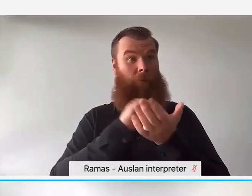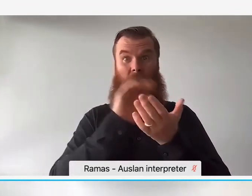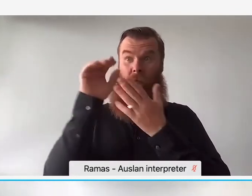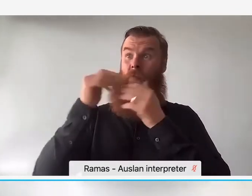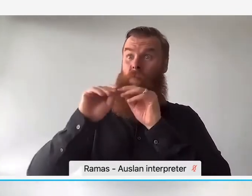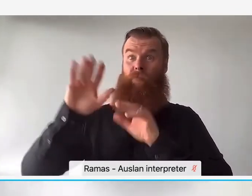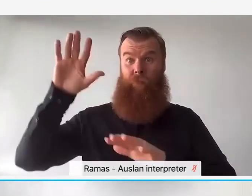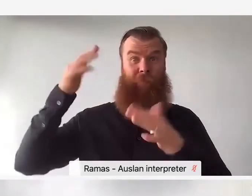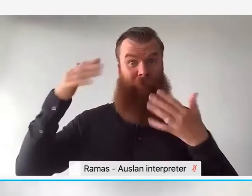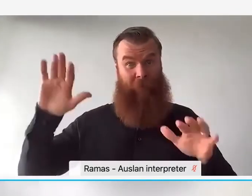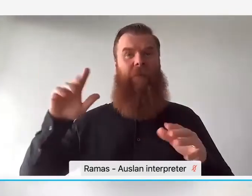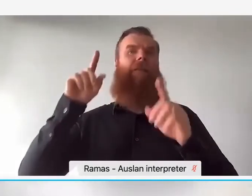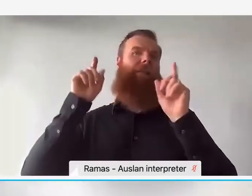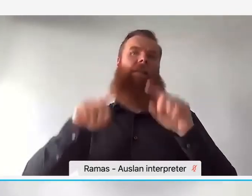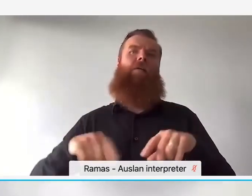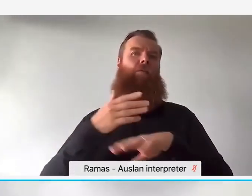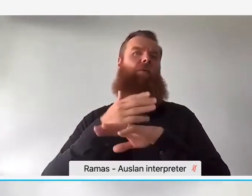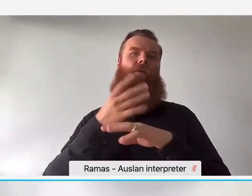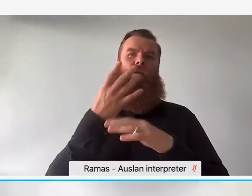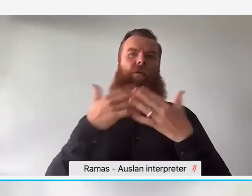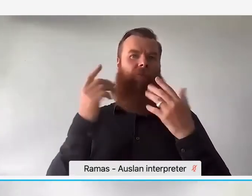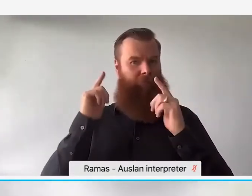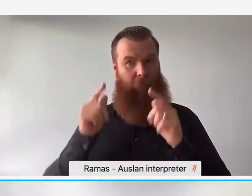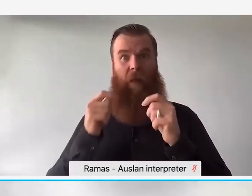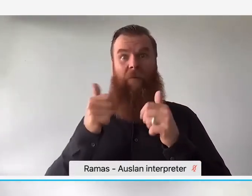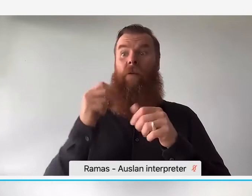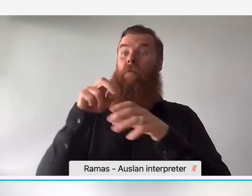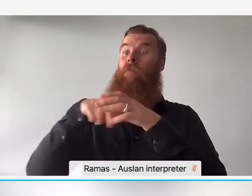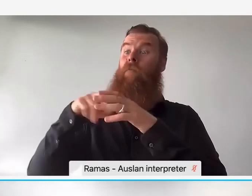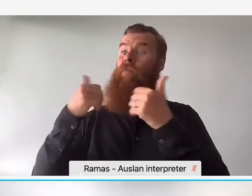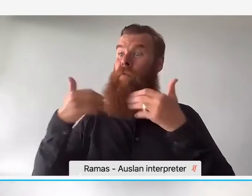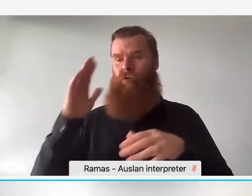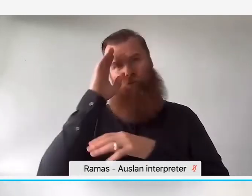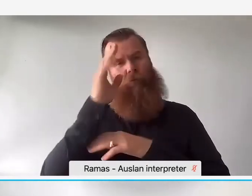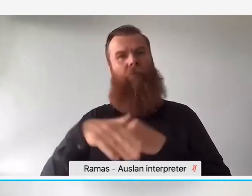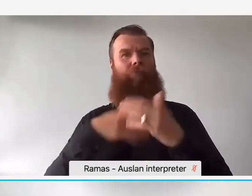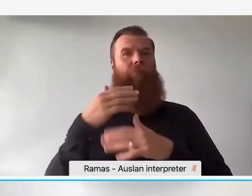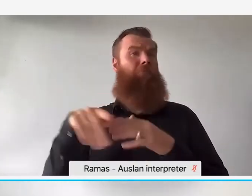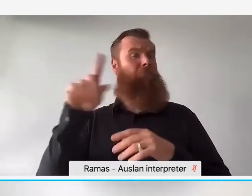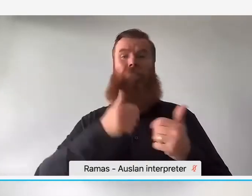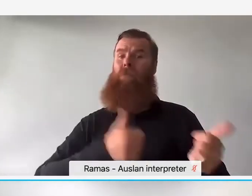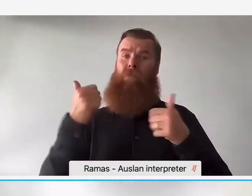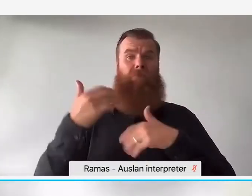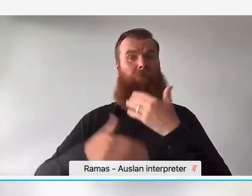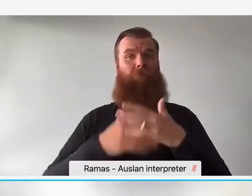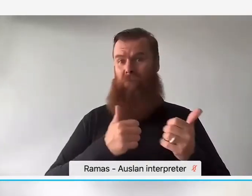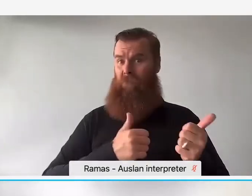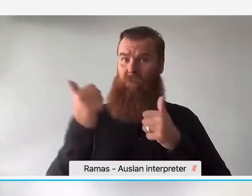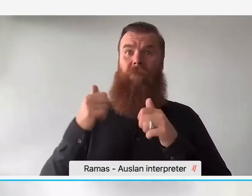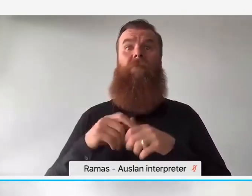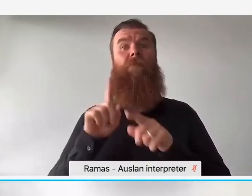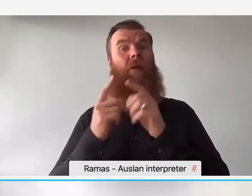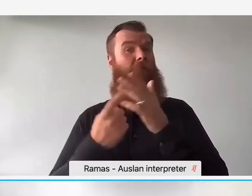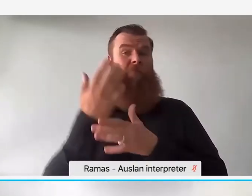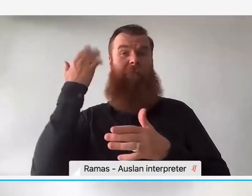after the quarantine. All have settled in well, and as we experienced with previous intakes, all have